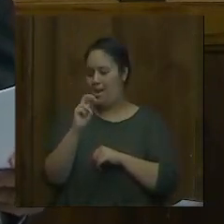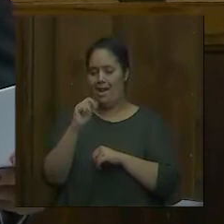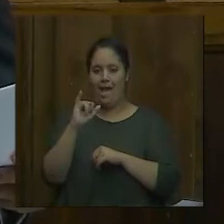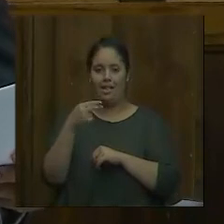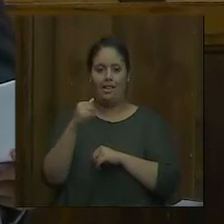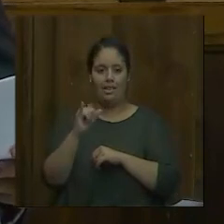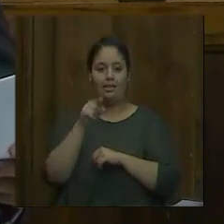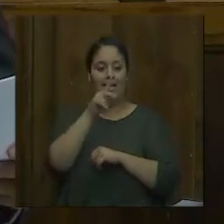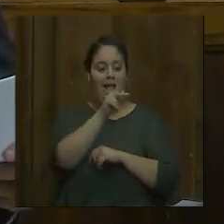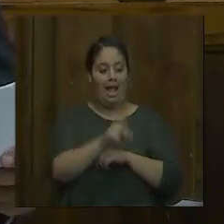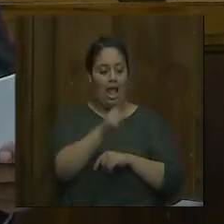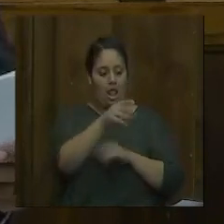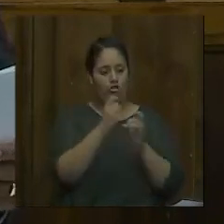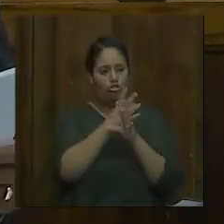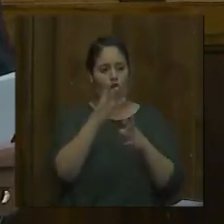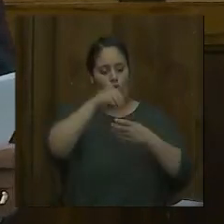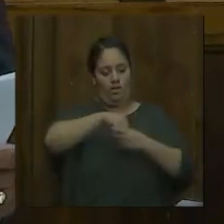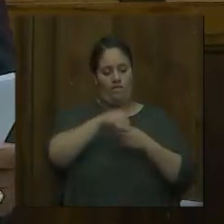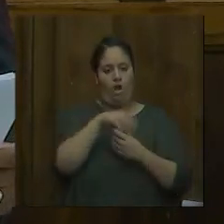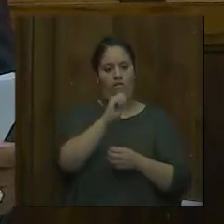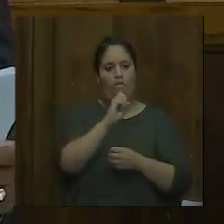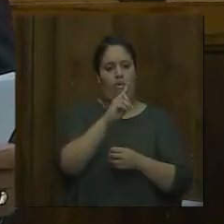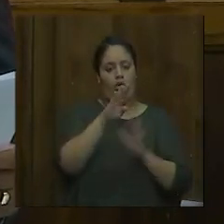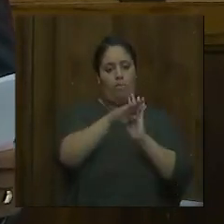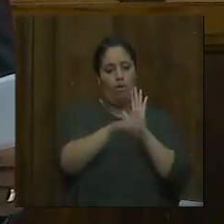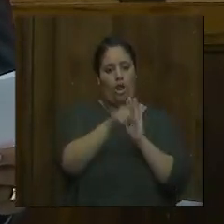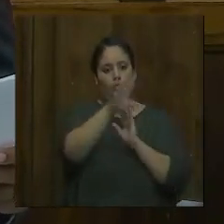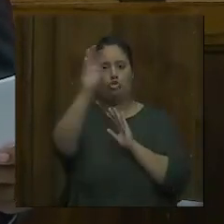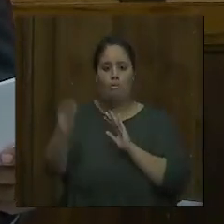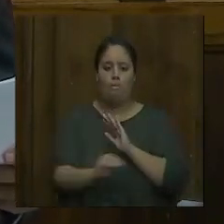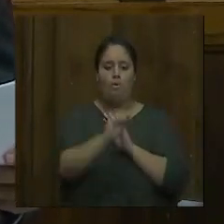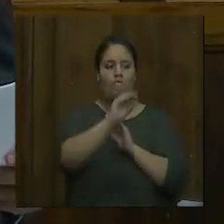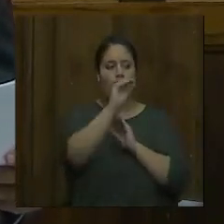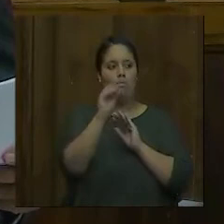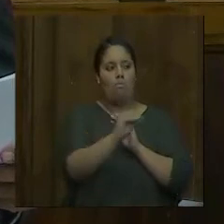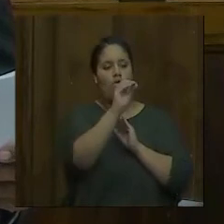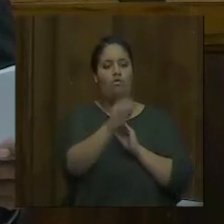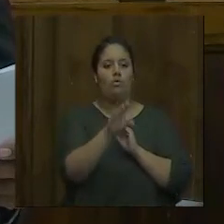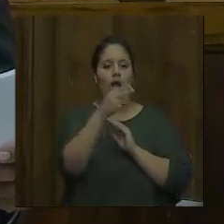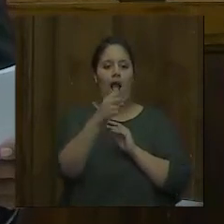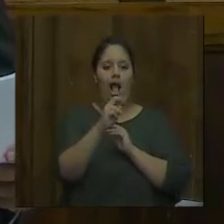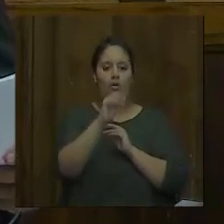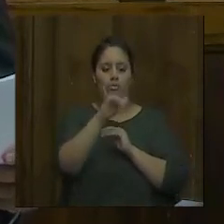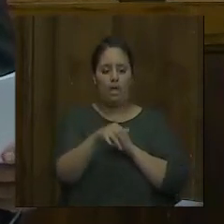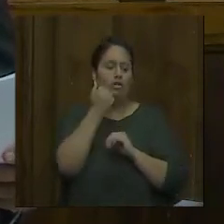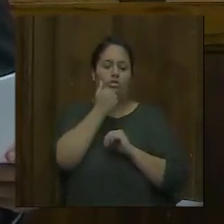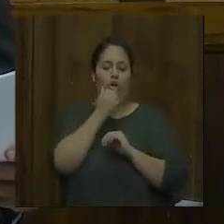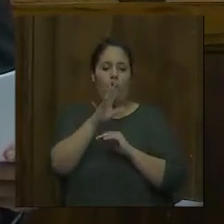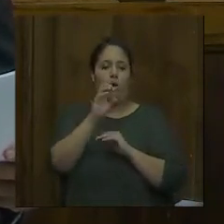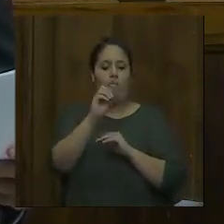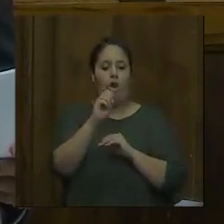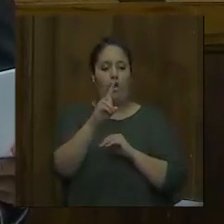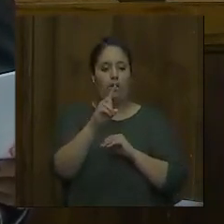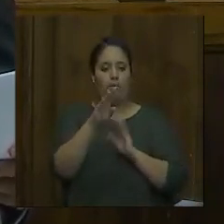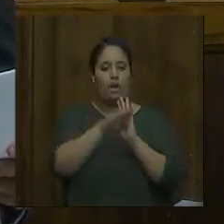Kalen started participating in the MOD program when she moved to Hout Bay, MOD